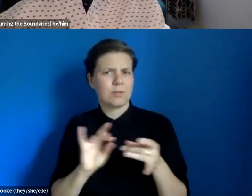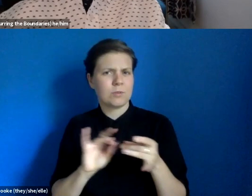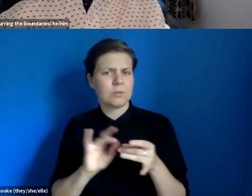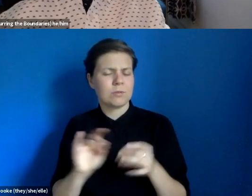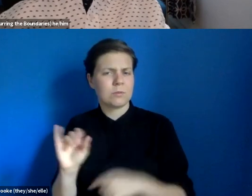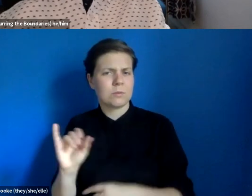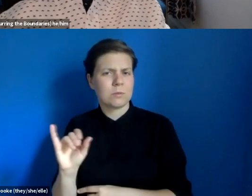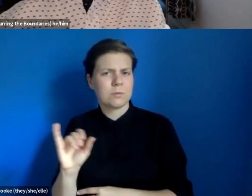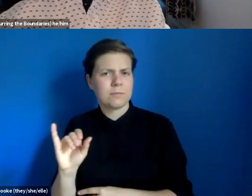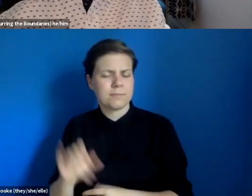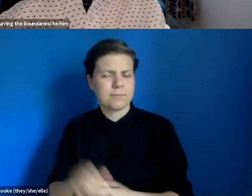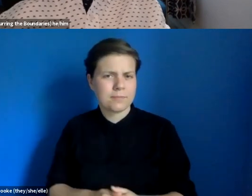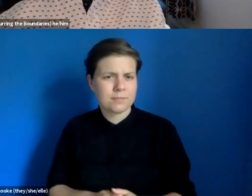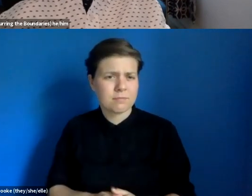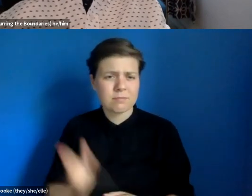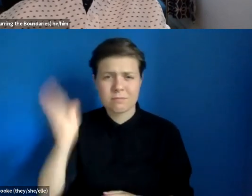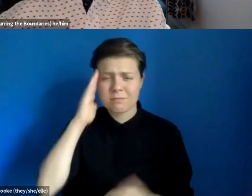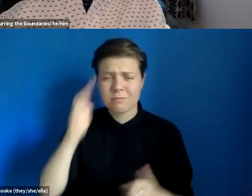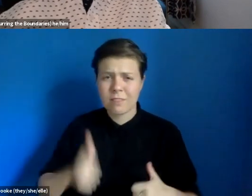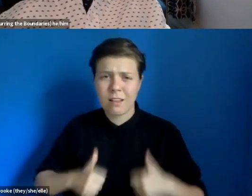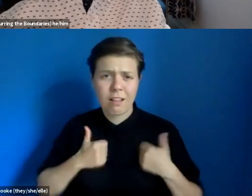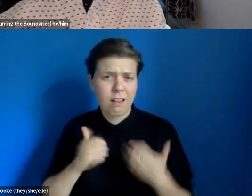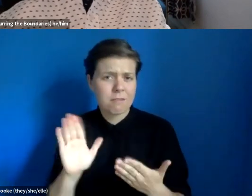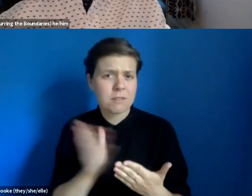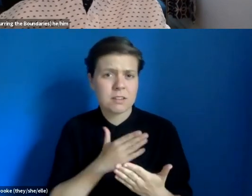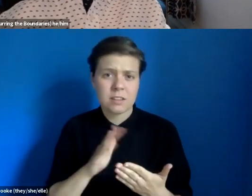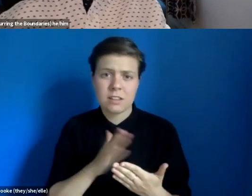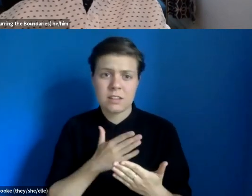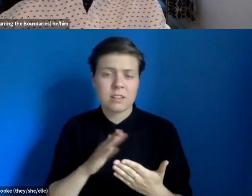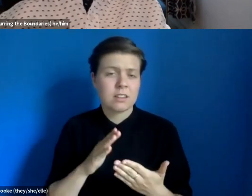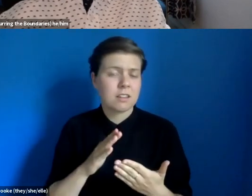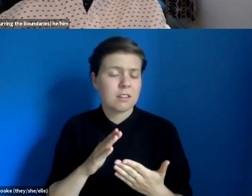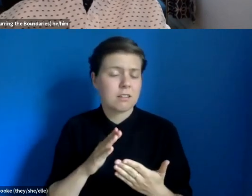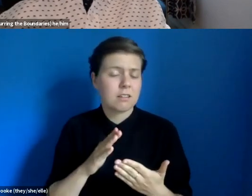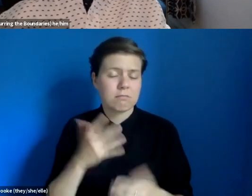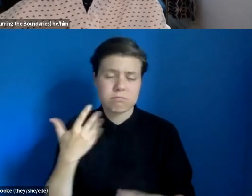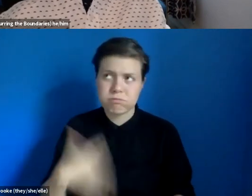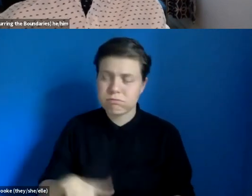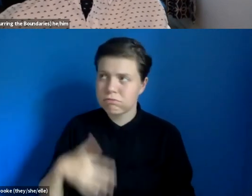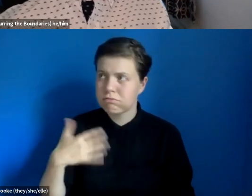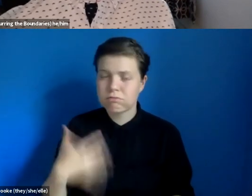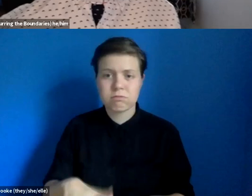I think in terms of live music, that's a hugely, you know, underexplored